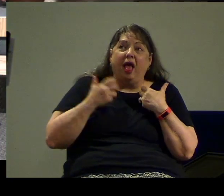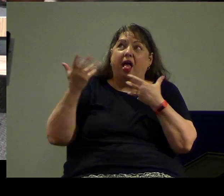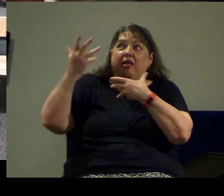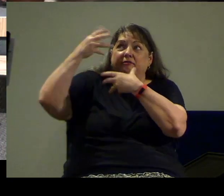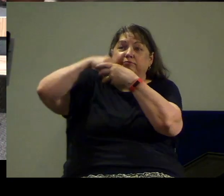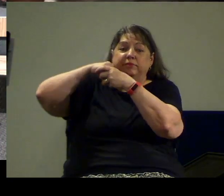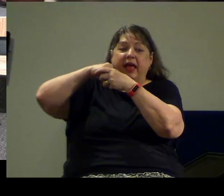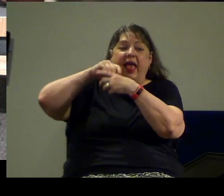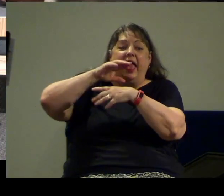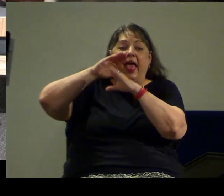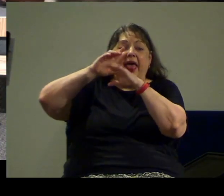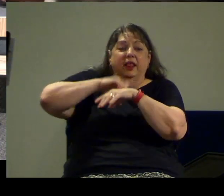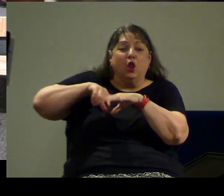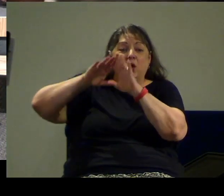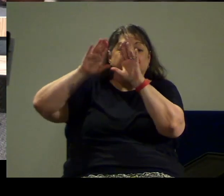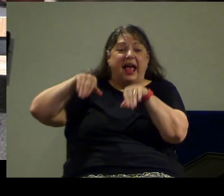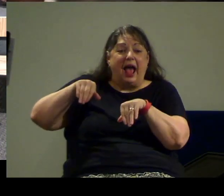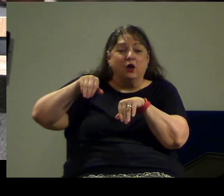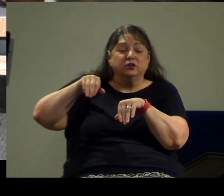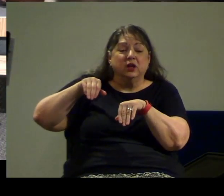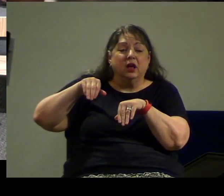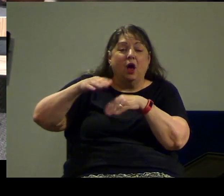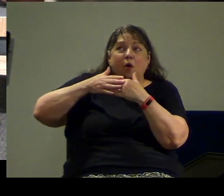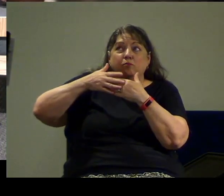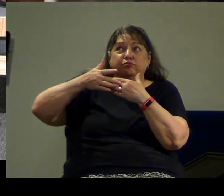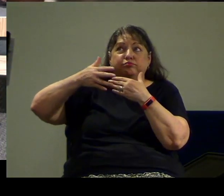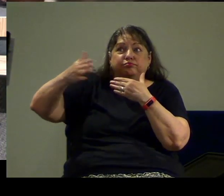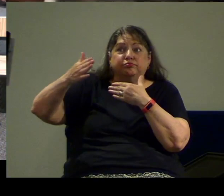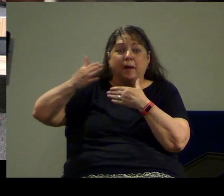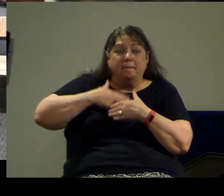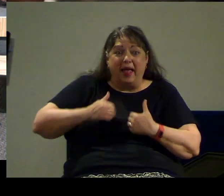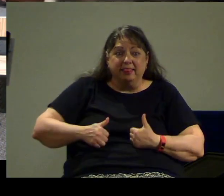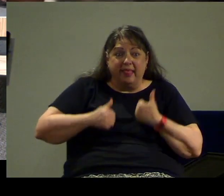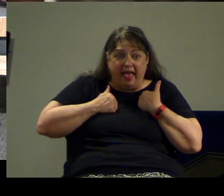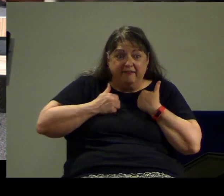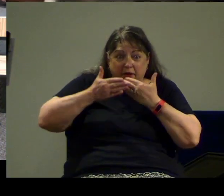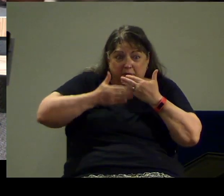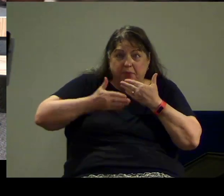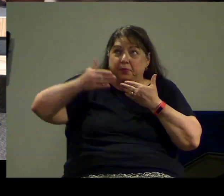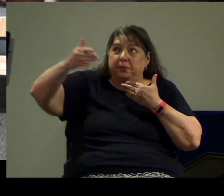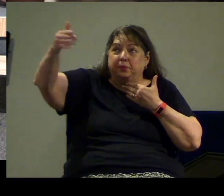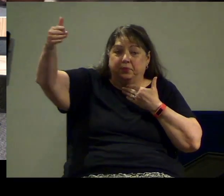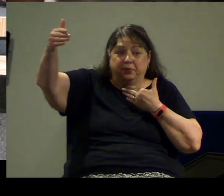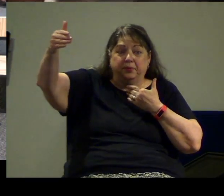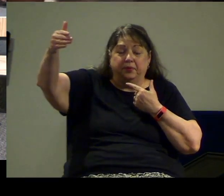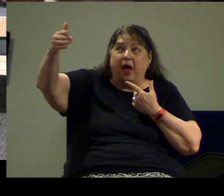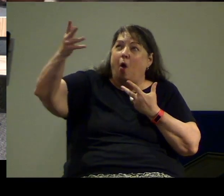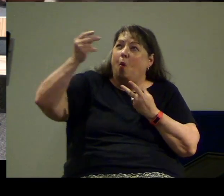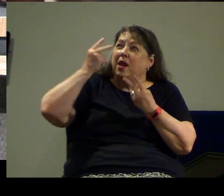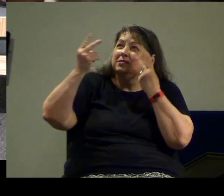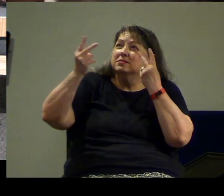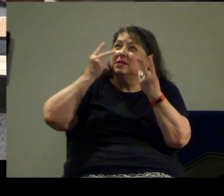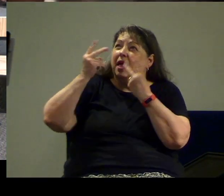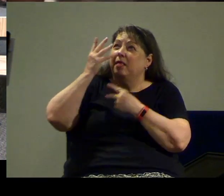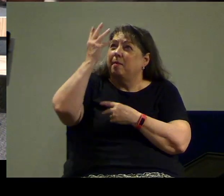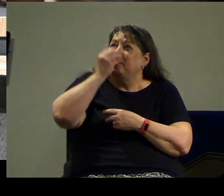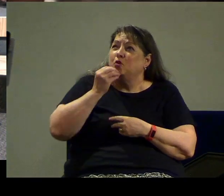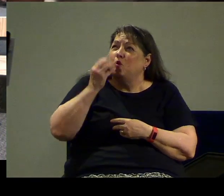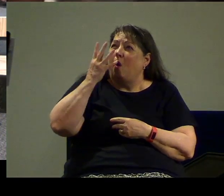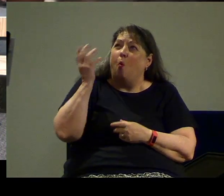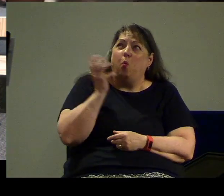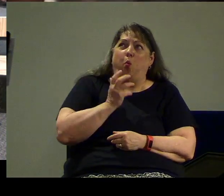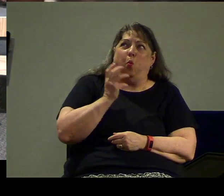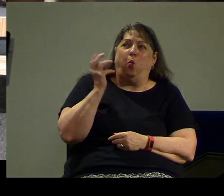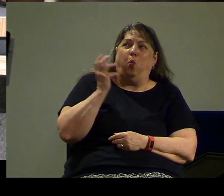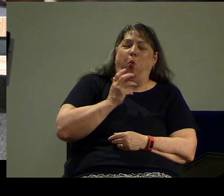house of the Lord all the days of my life, to behold the beauty of the Lord